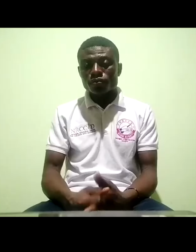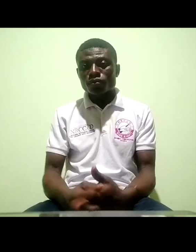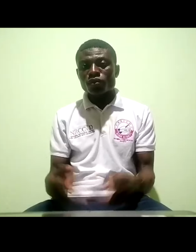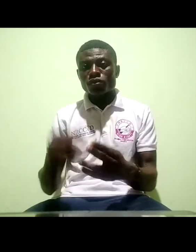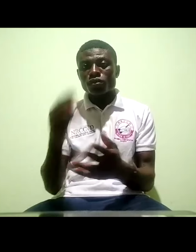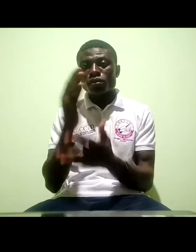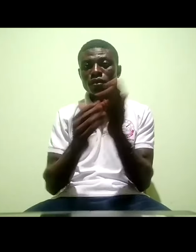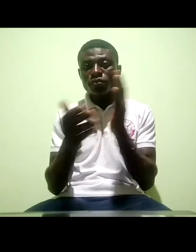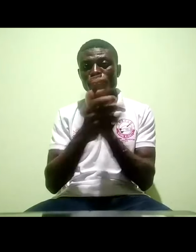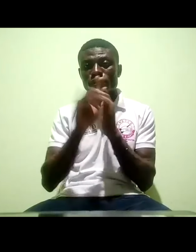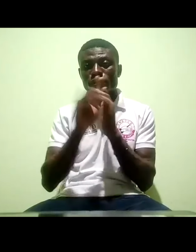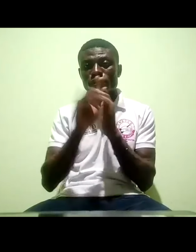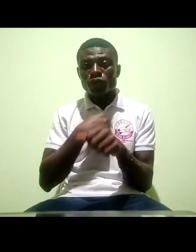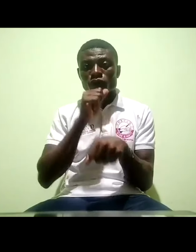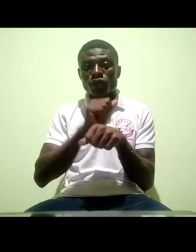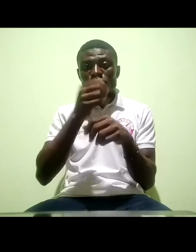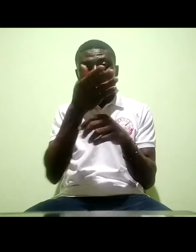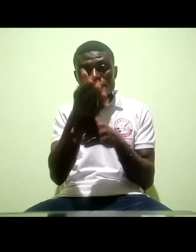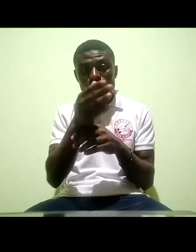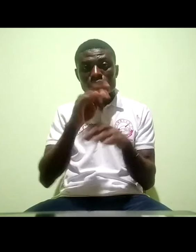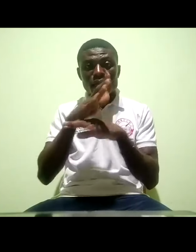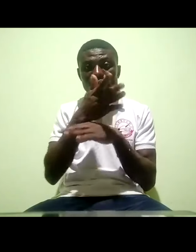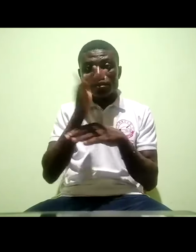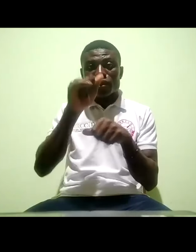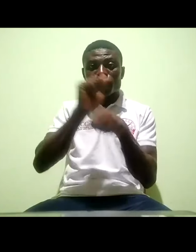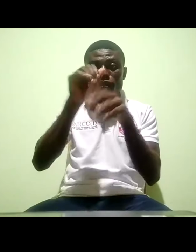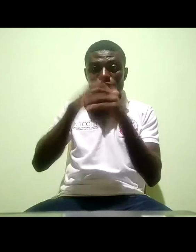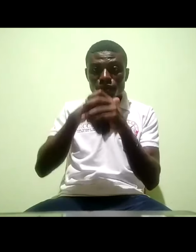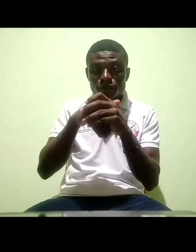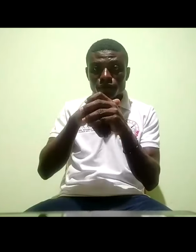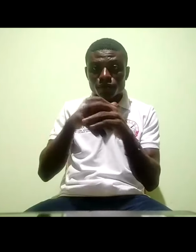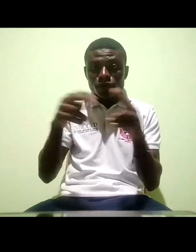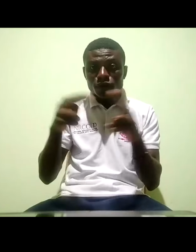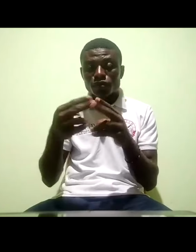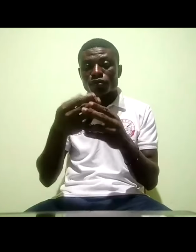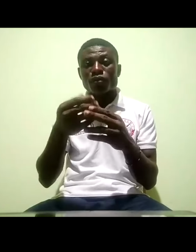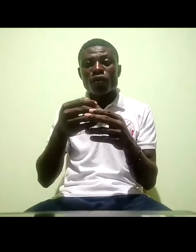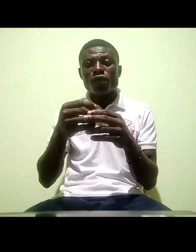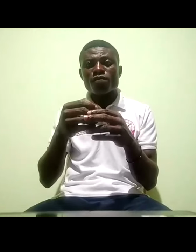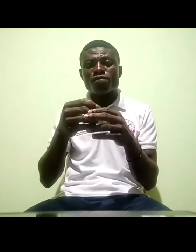like what we call them the early math skills, or the fundamental essential.